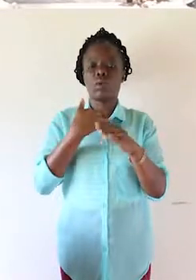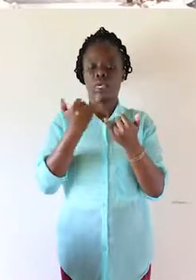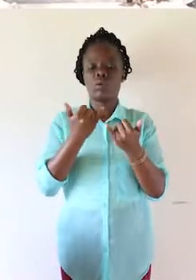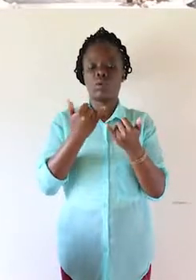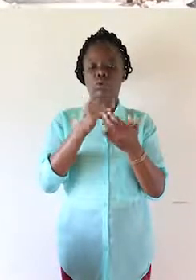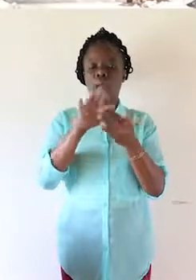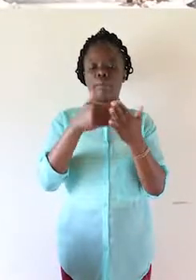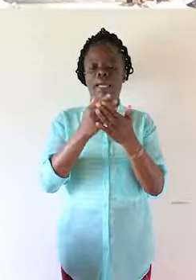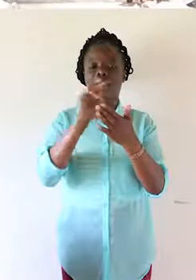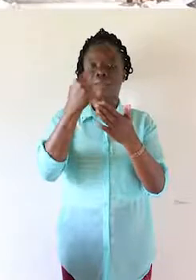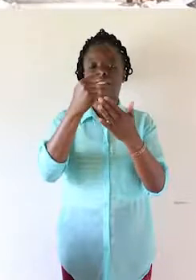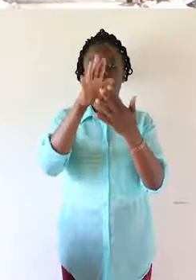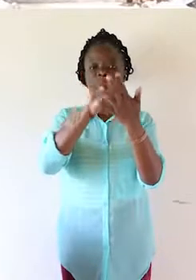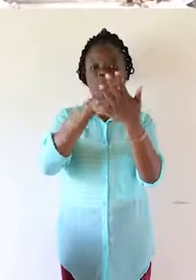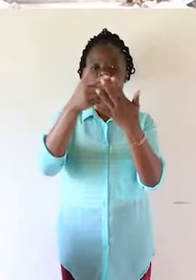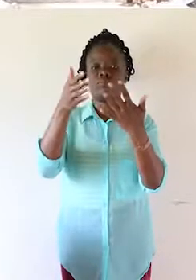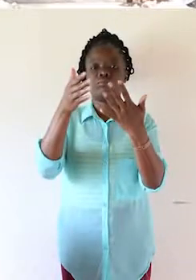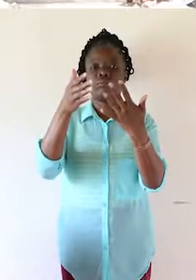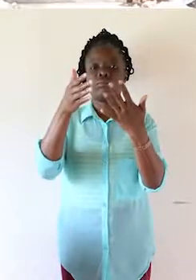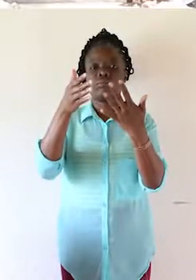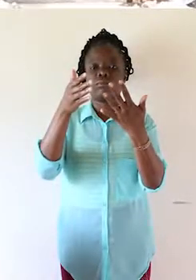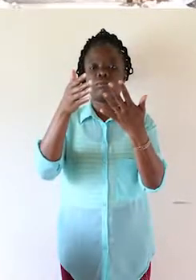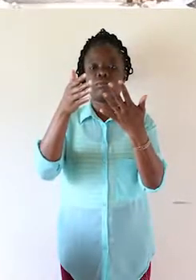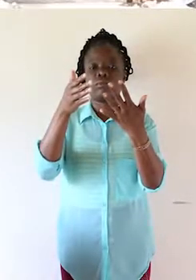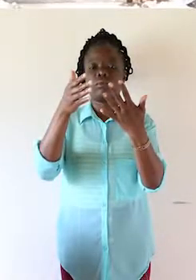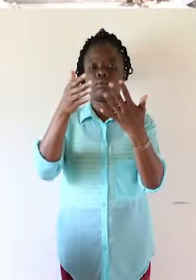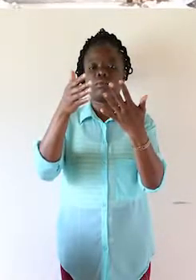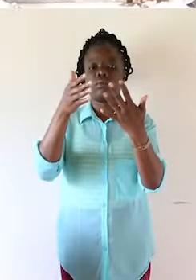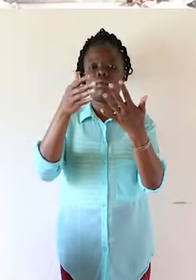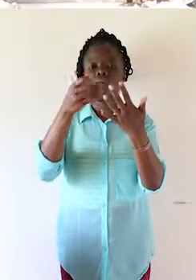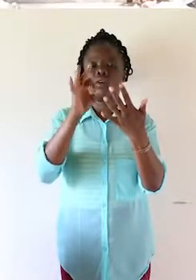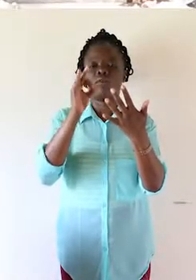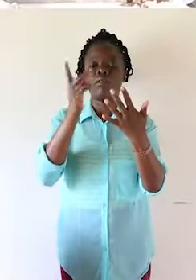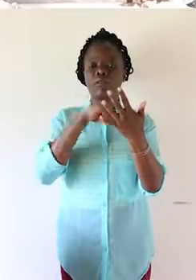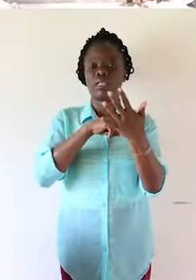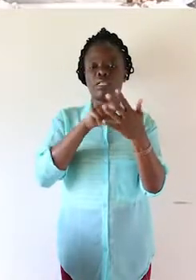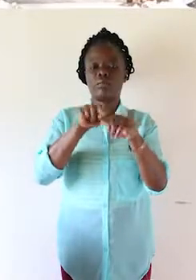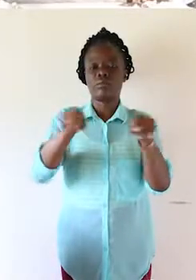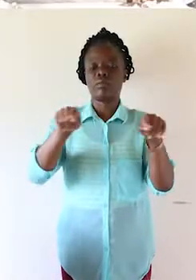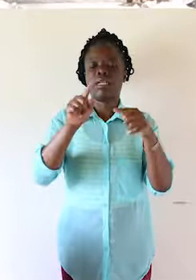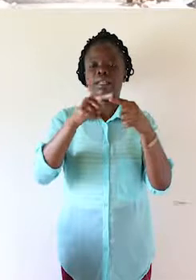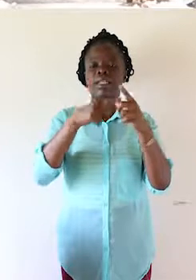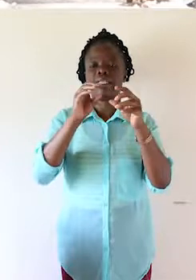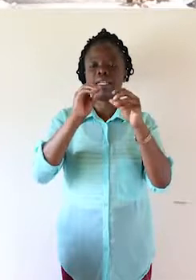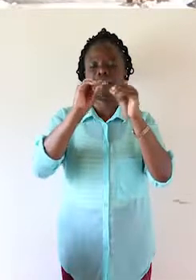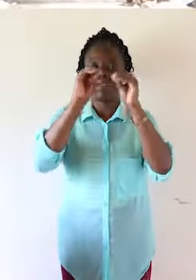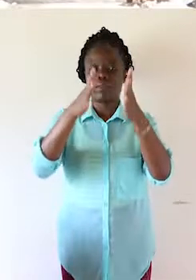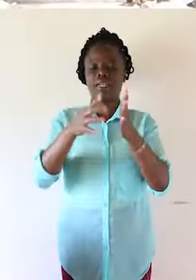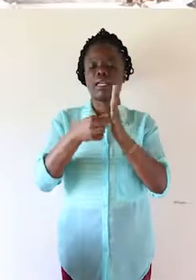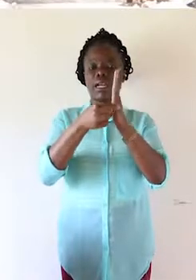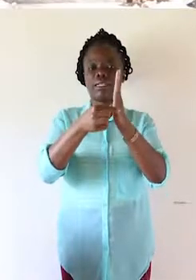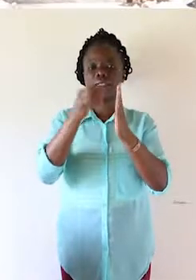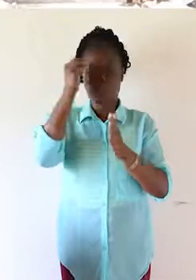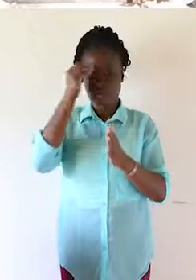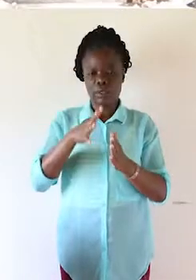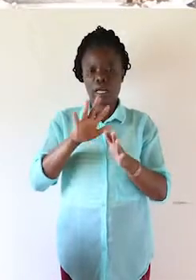Now we want to now apply the first coat of varnish on a finished stool. Then the intervener guides